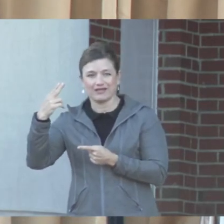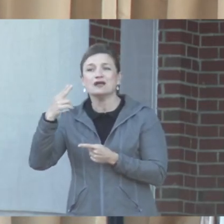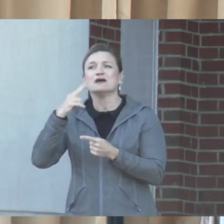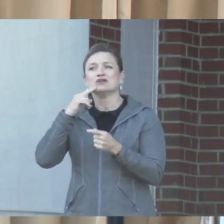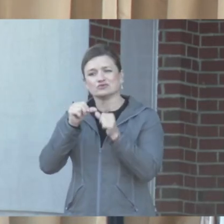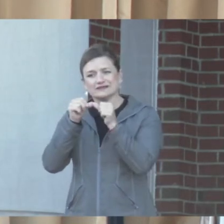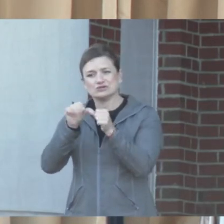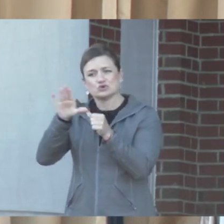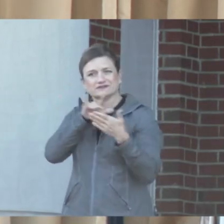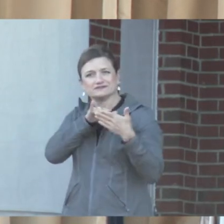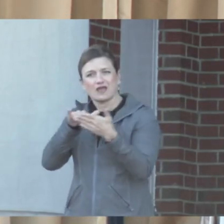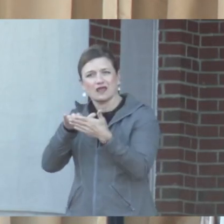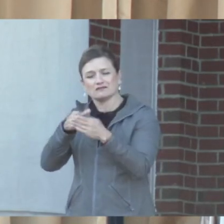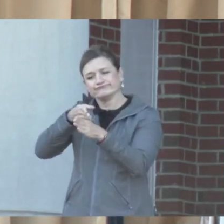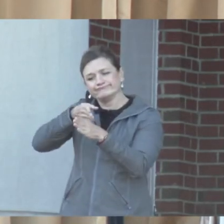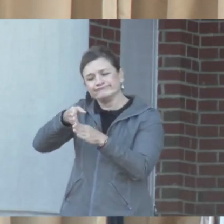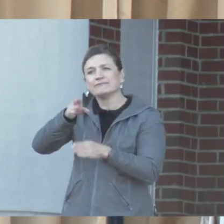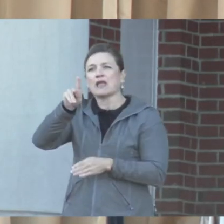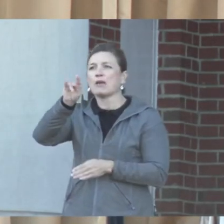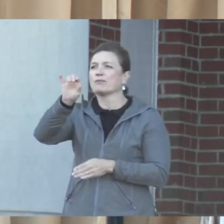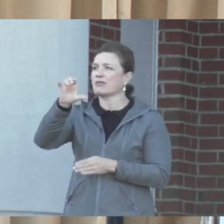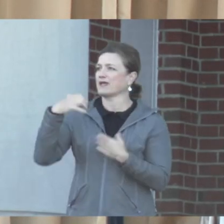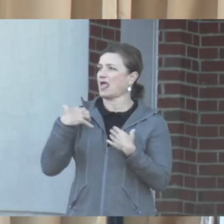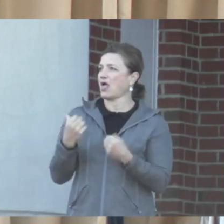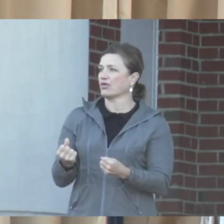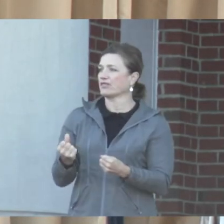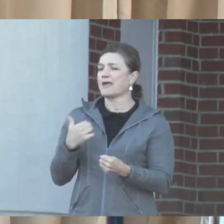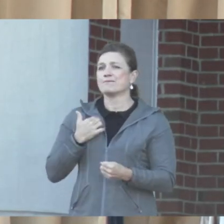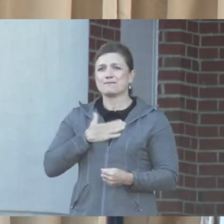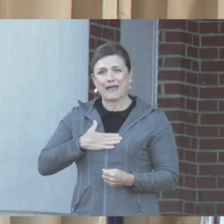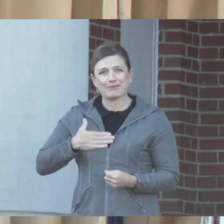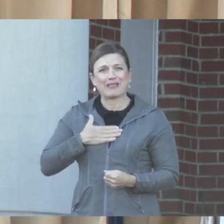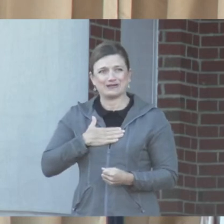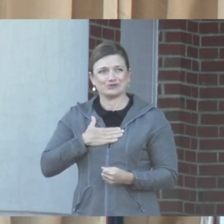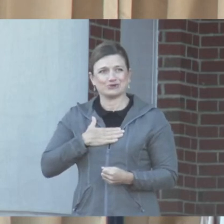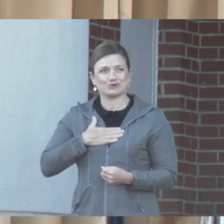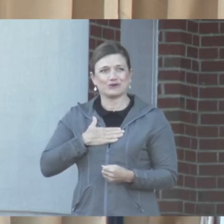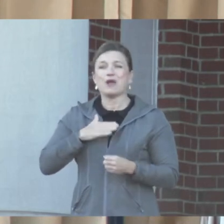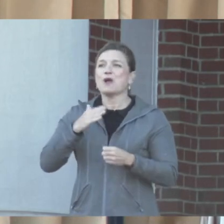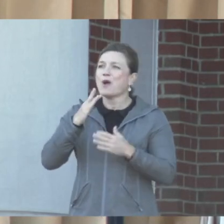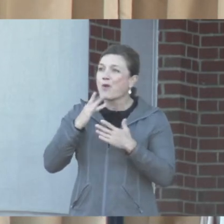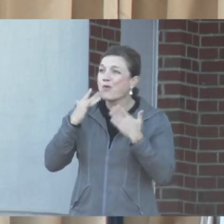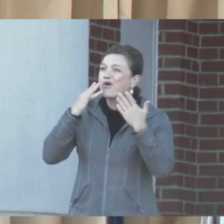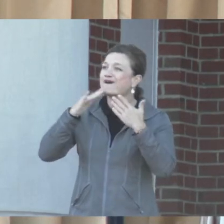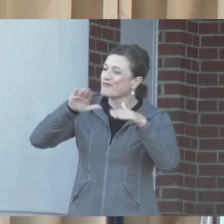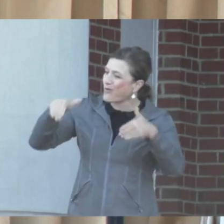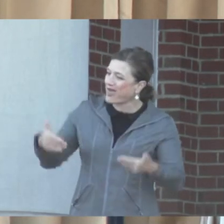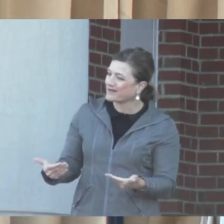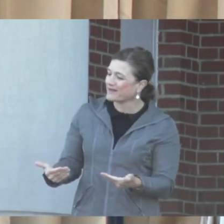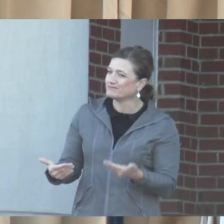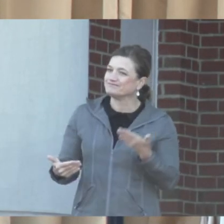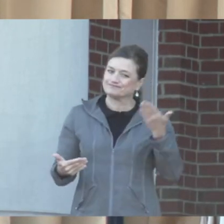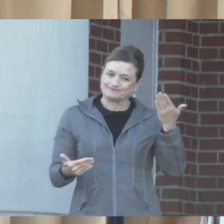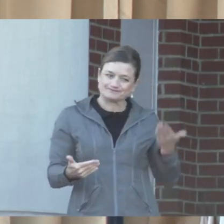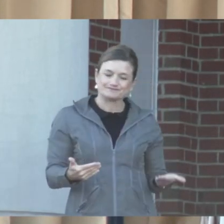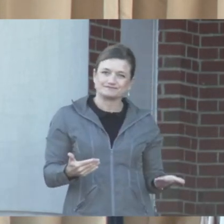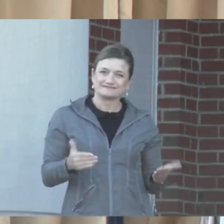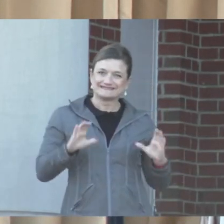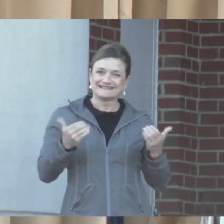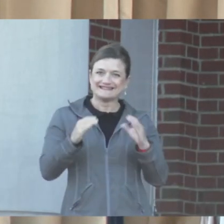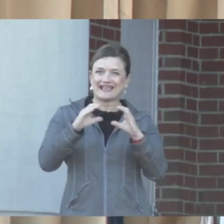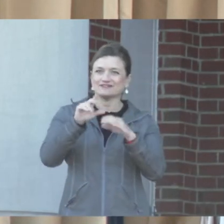to pursue studies in public health. It is my pleasure, and I hope you will give a warm welcome to your graduation speaker for the class